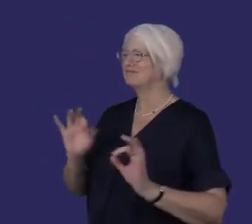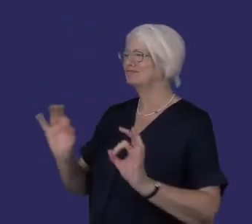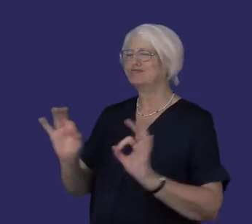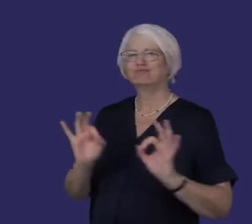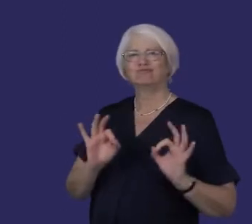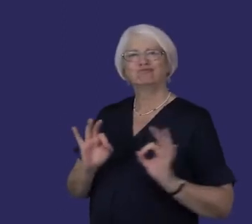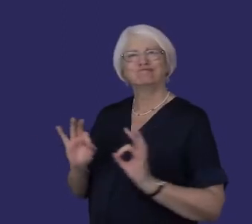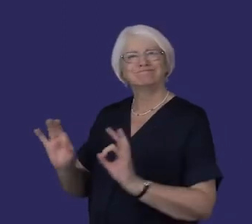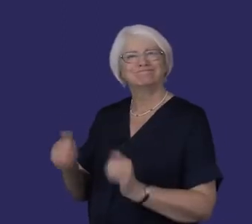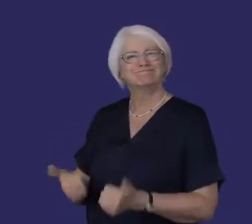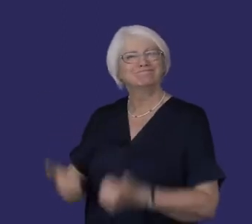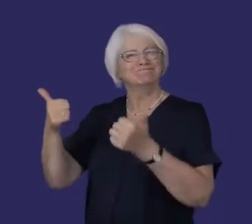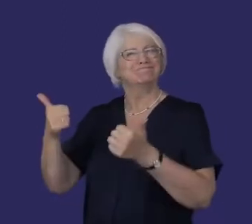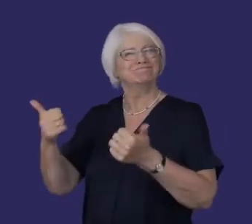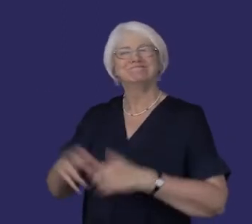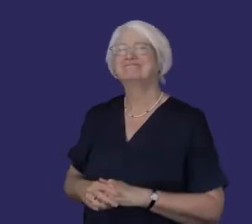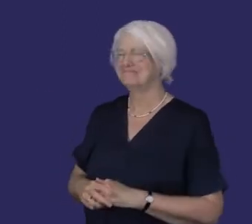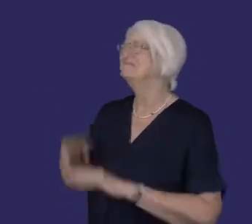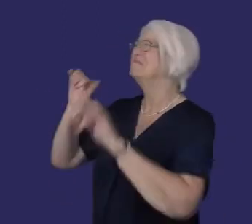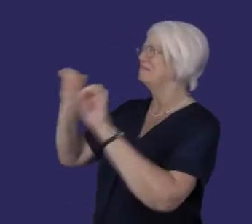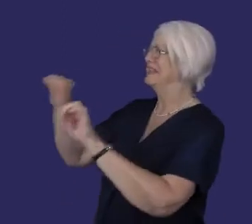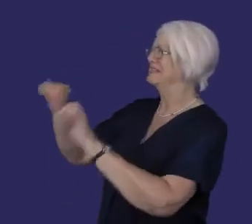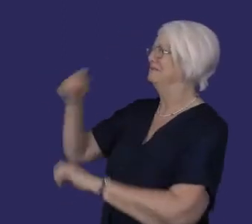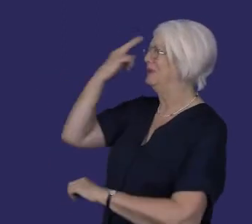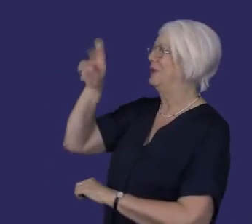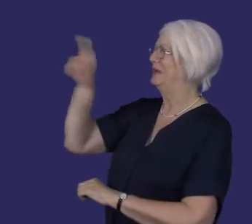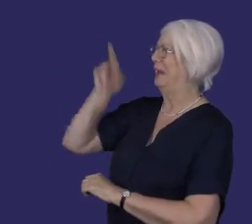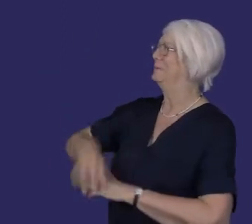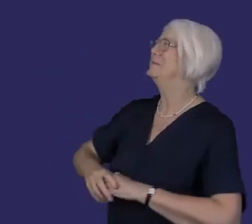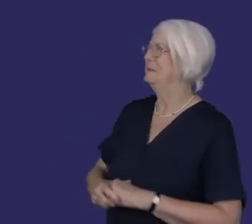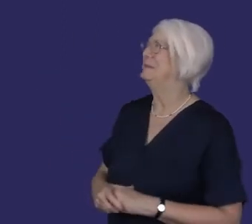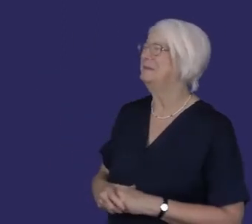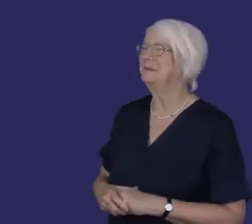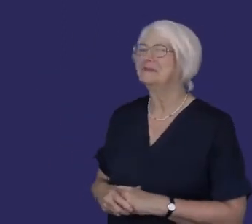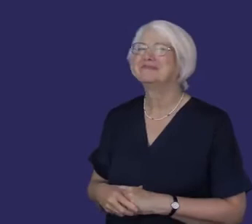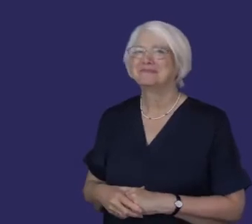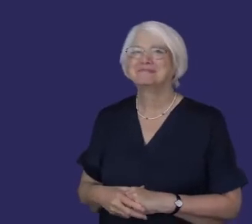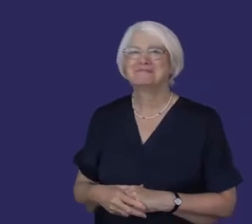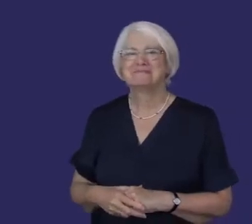all as it should be. Blessed be your name.